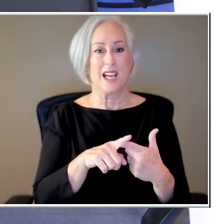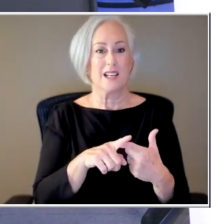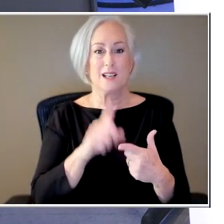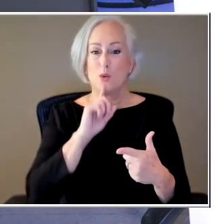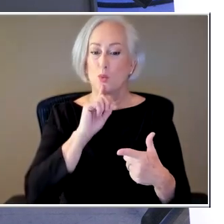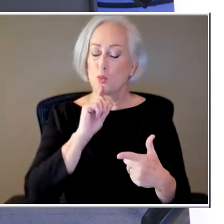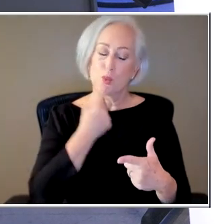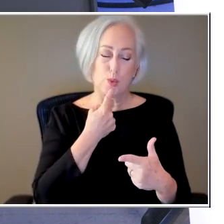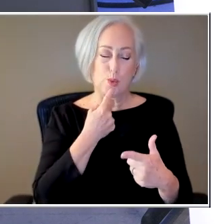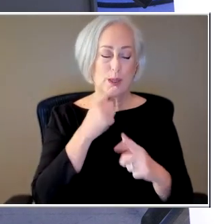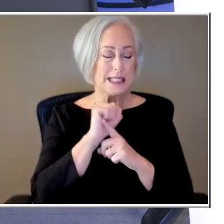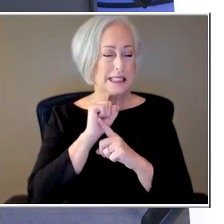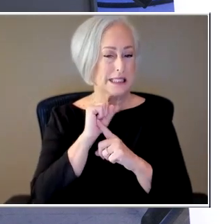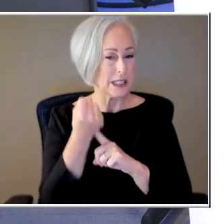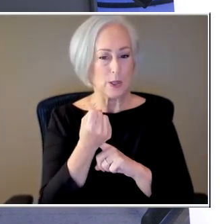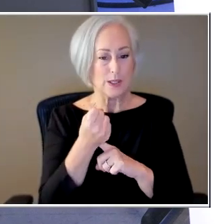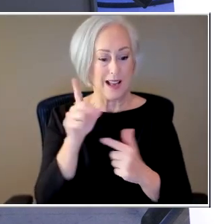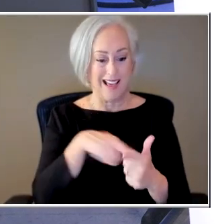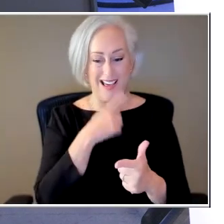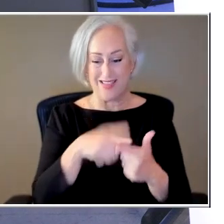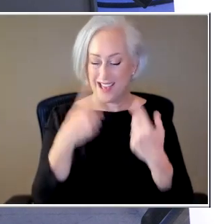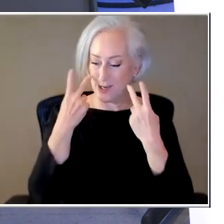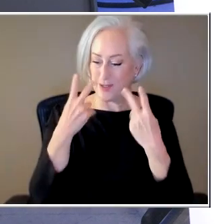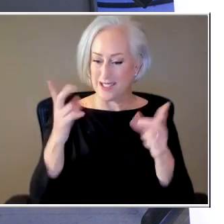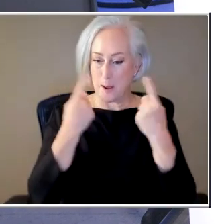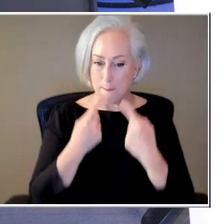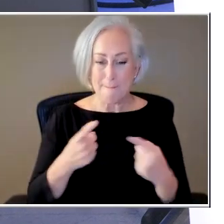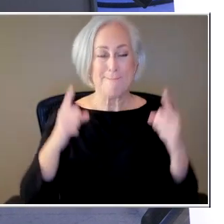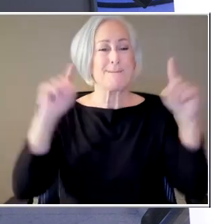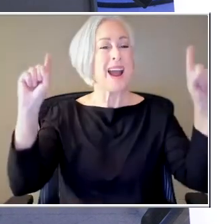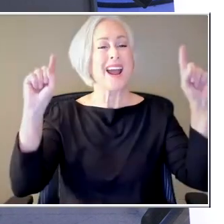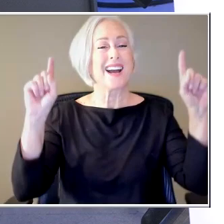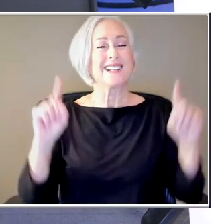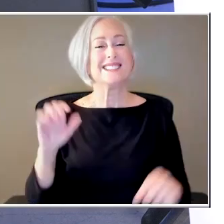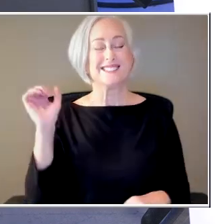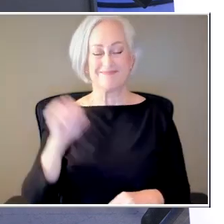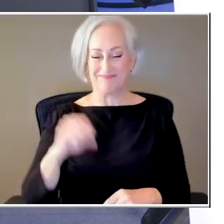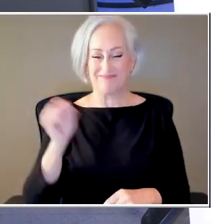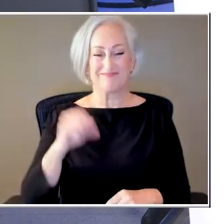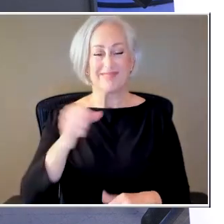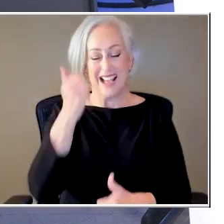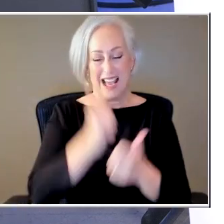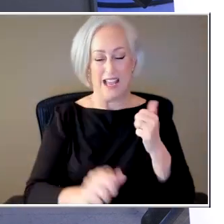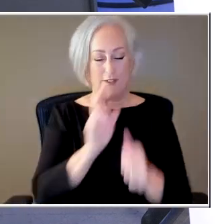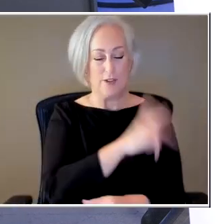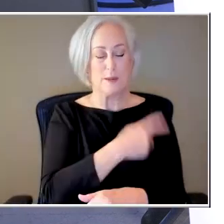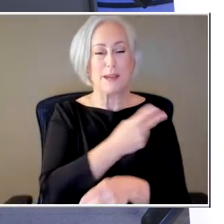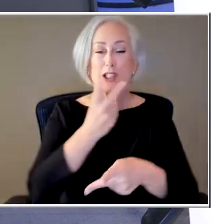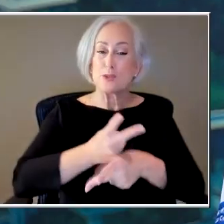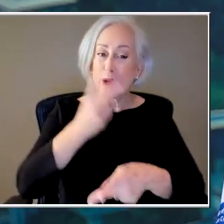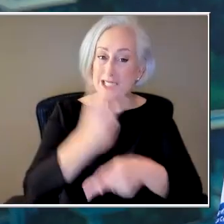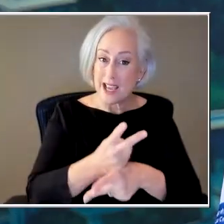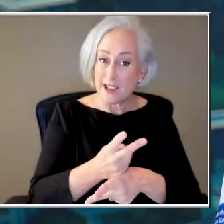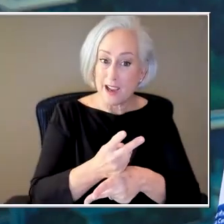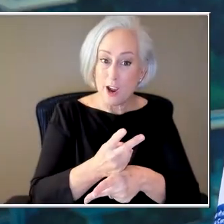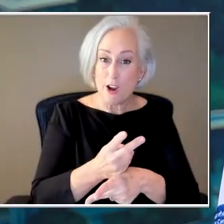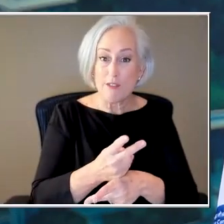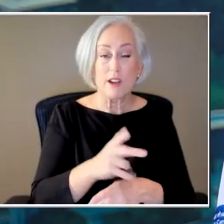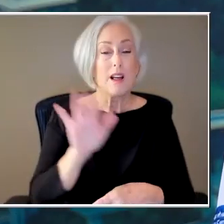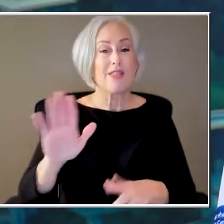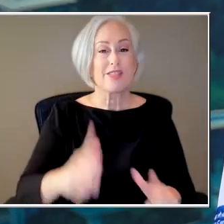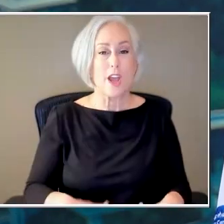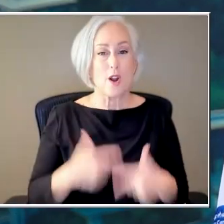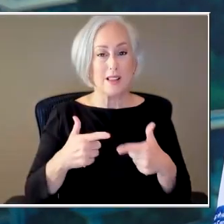absolutely. And then you get to see this big moment. Yes, that's absolutely right. Every patient we take care of, their life is on the line, and